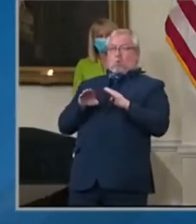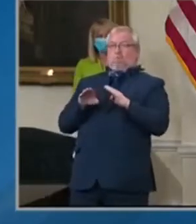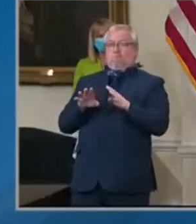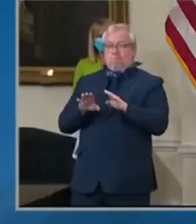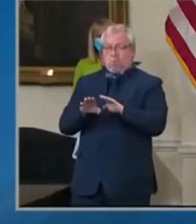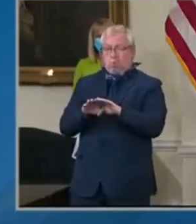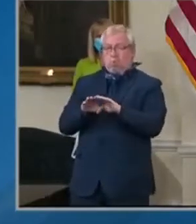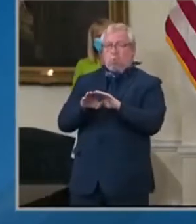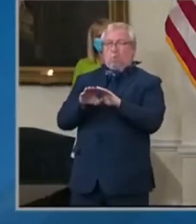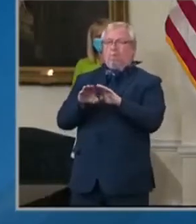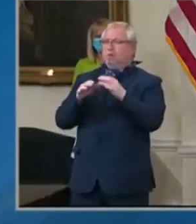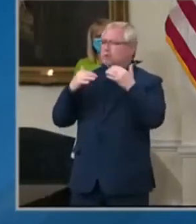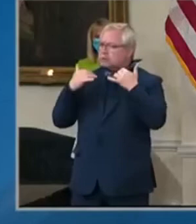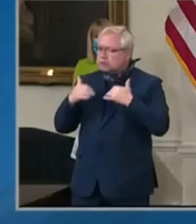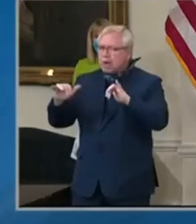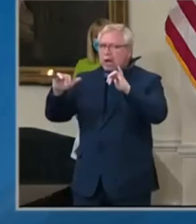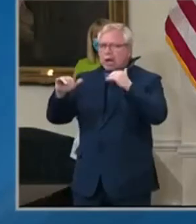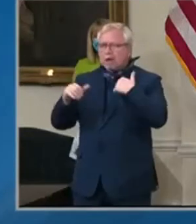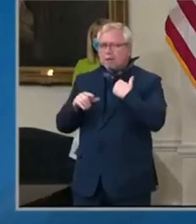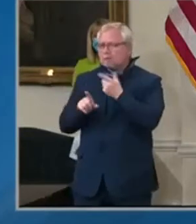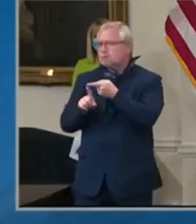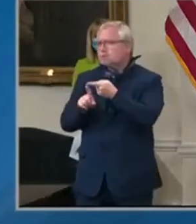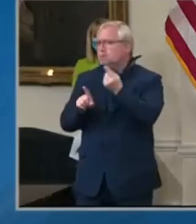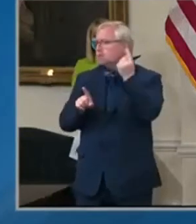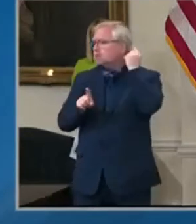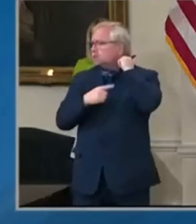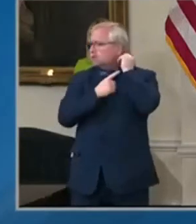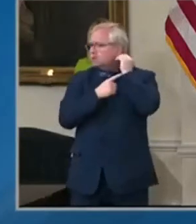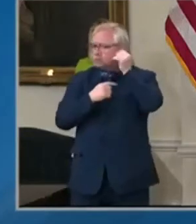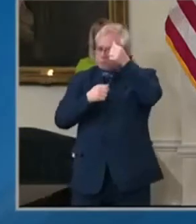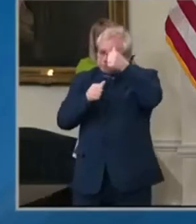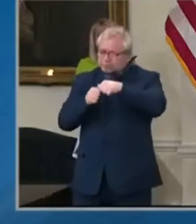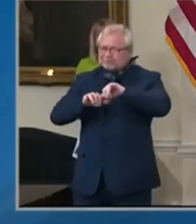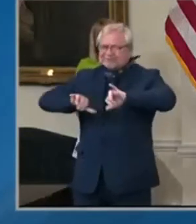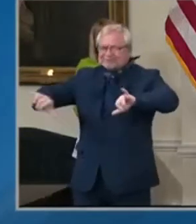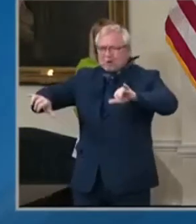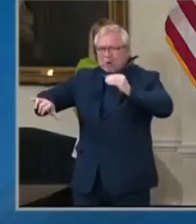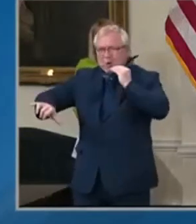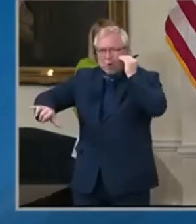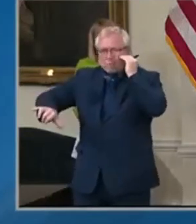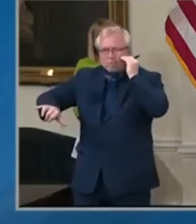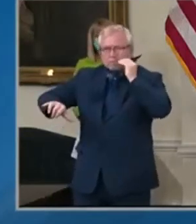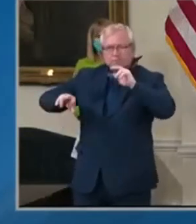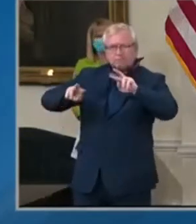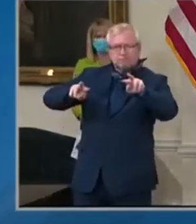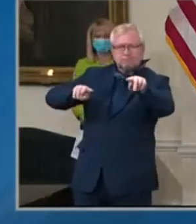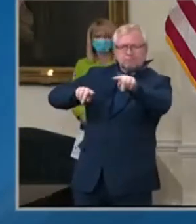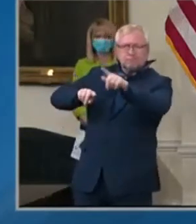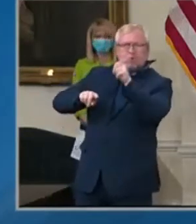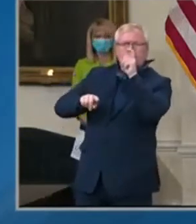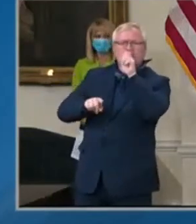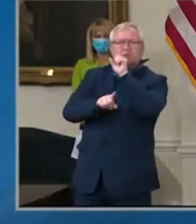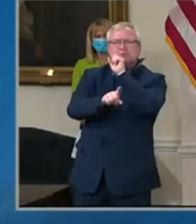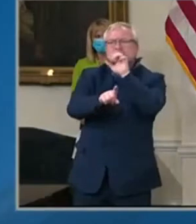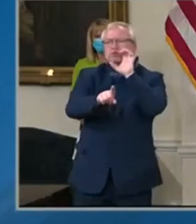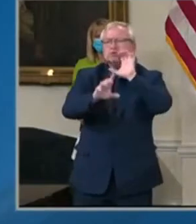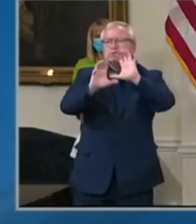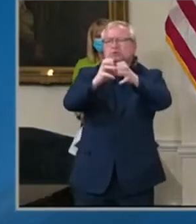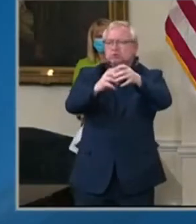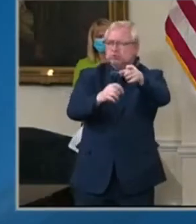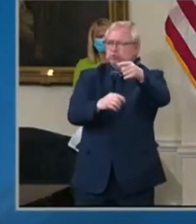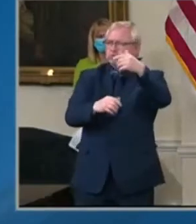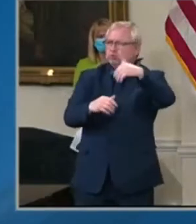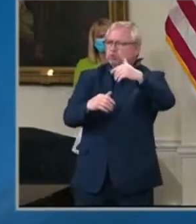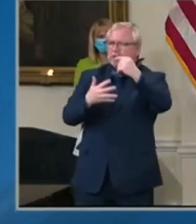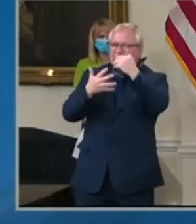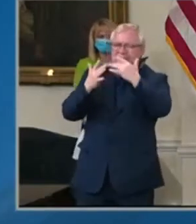continue to be important for Marylanders, particularly older and more vulnerable Marylanders, to continue to stay